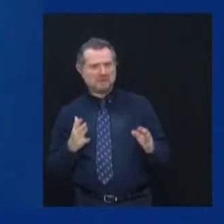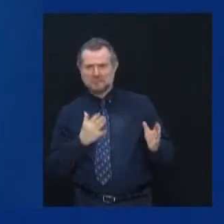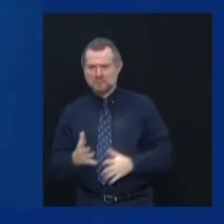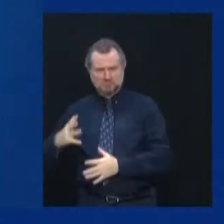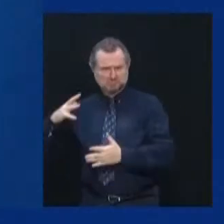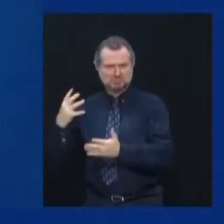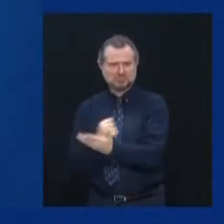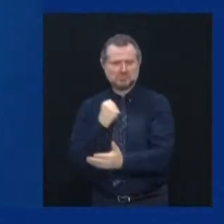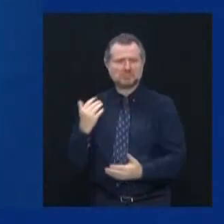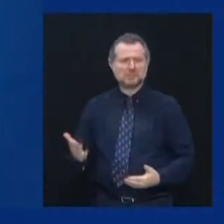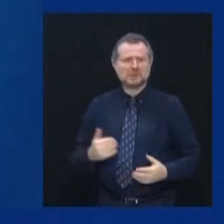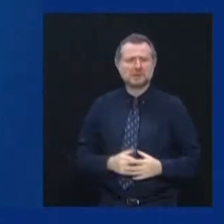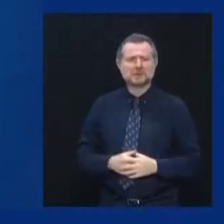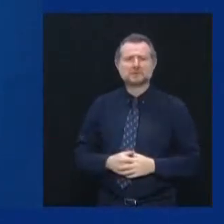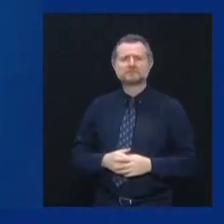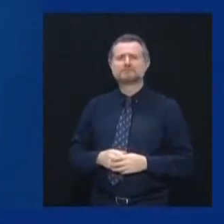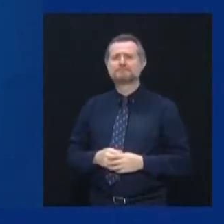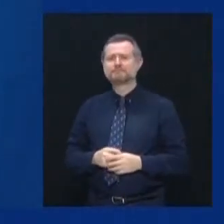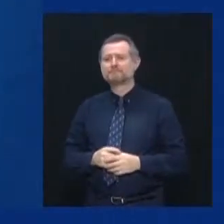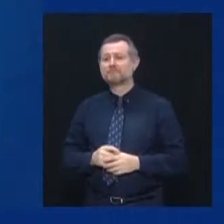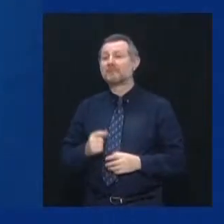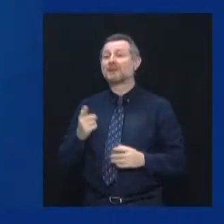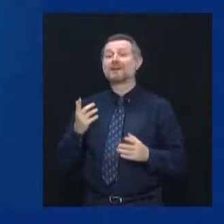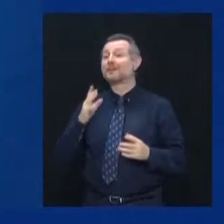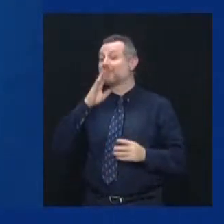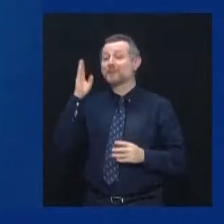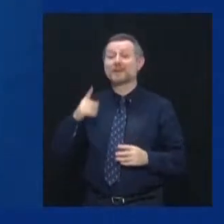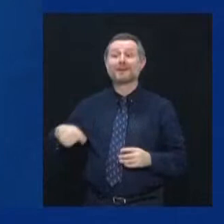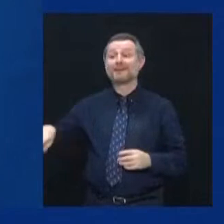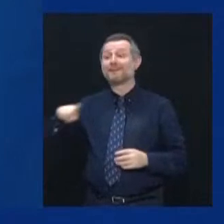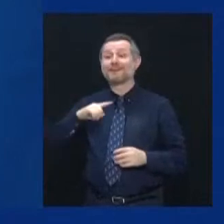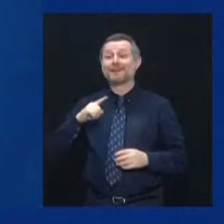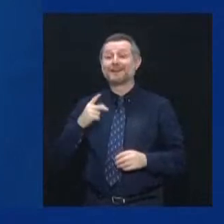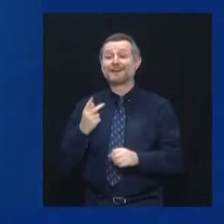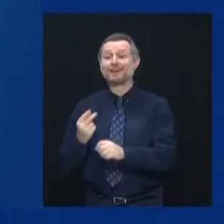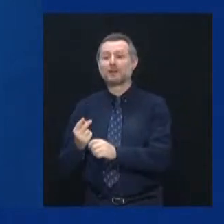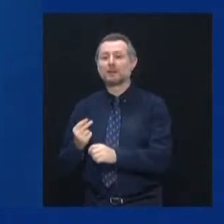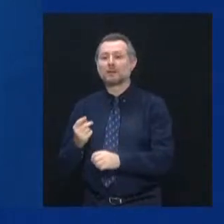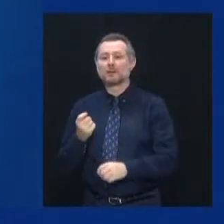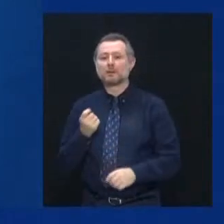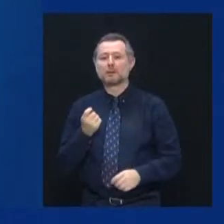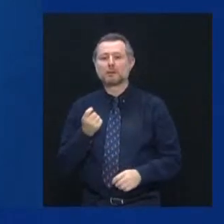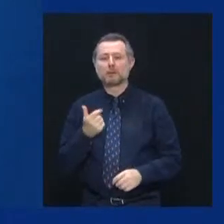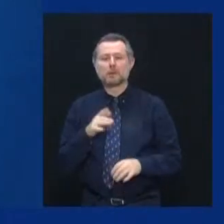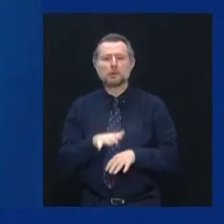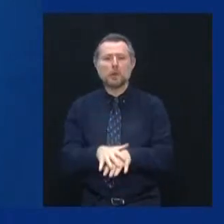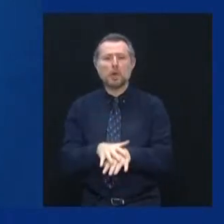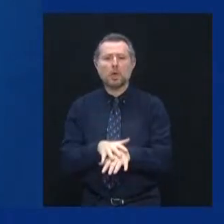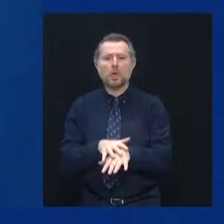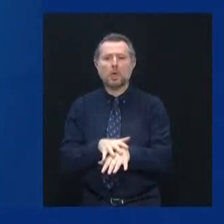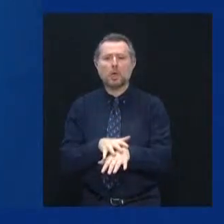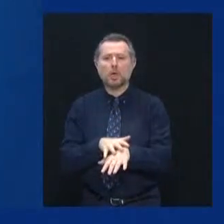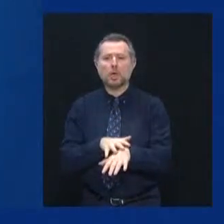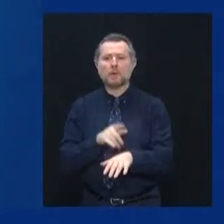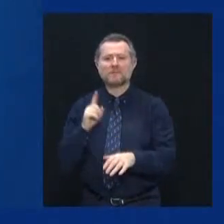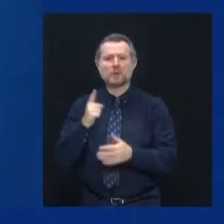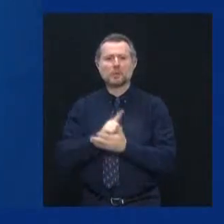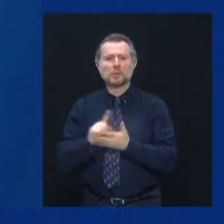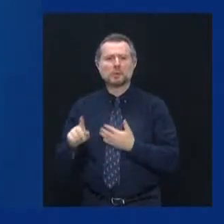distribution. The hospitals were slow. Week 1, they did 33,000 vaccinations. Week 2, they